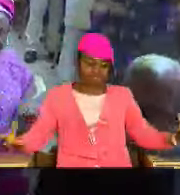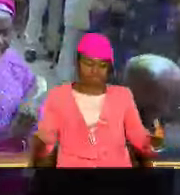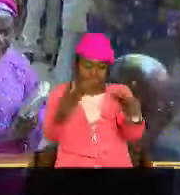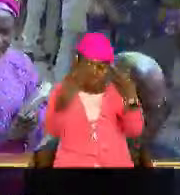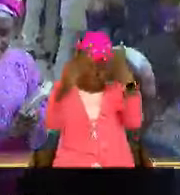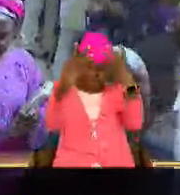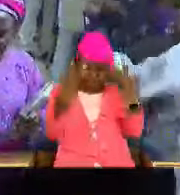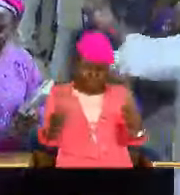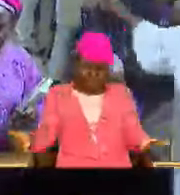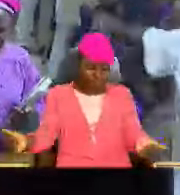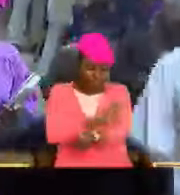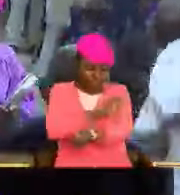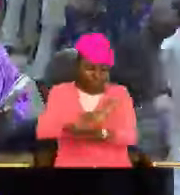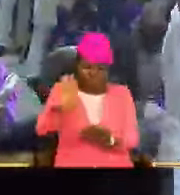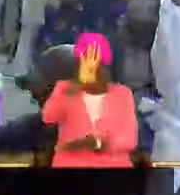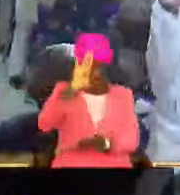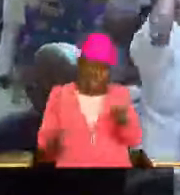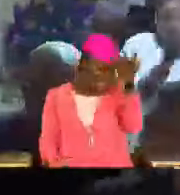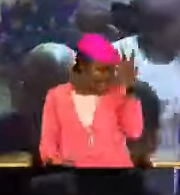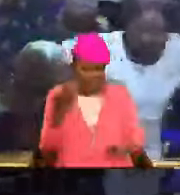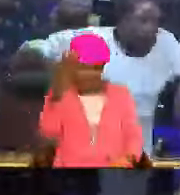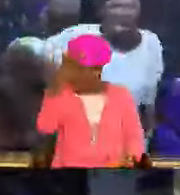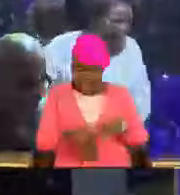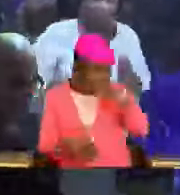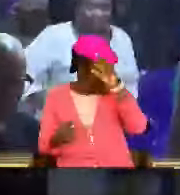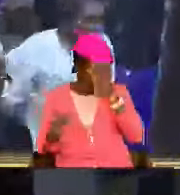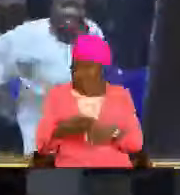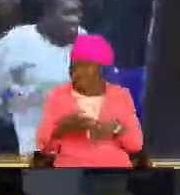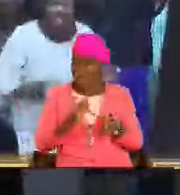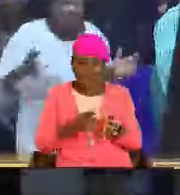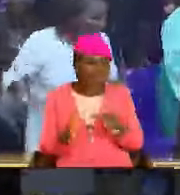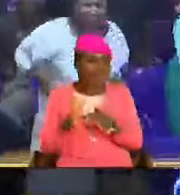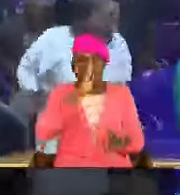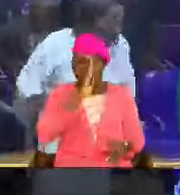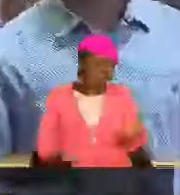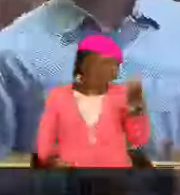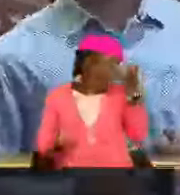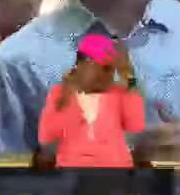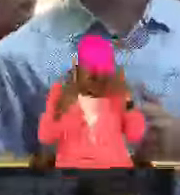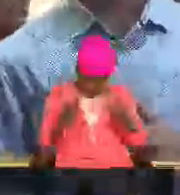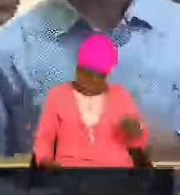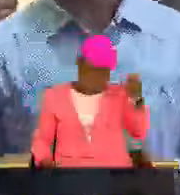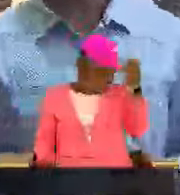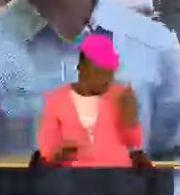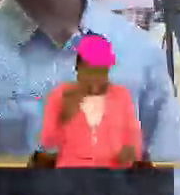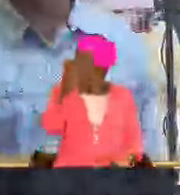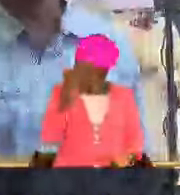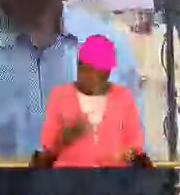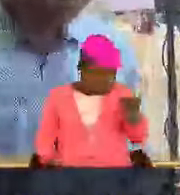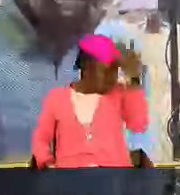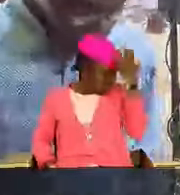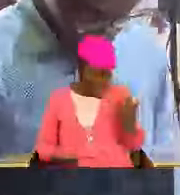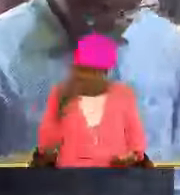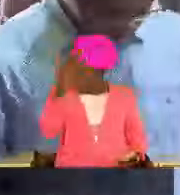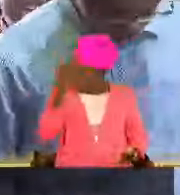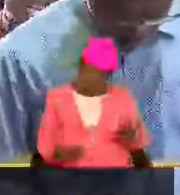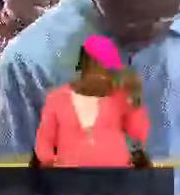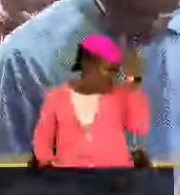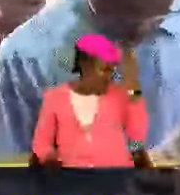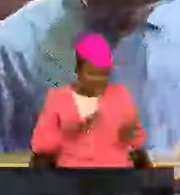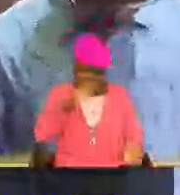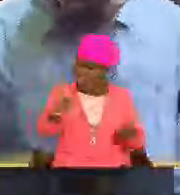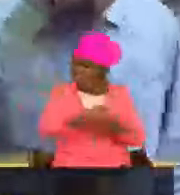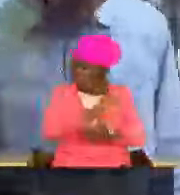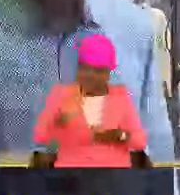fire in the name of Jesus roast them by fire roast them roast them by fire let be